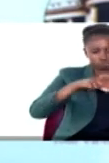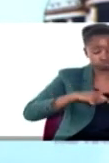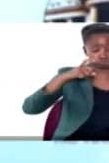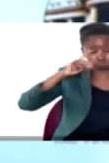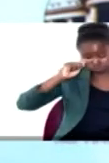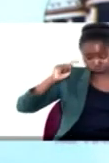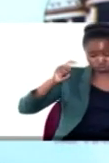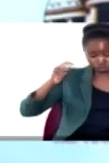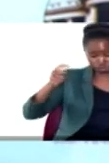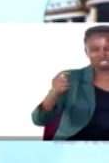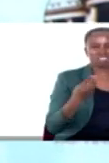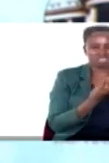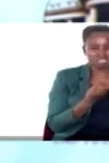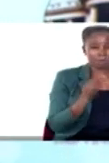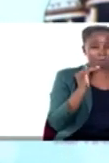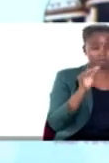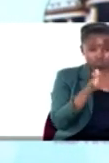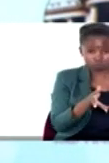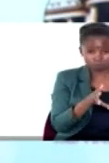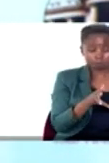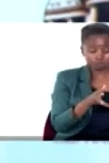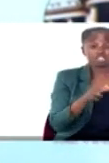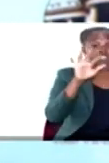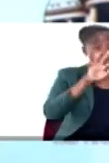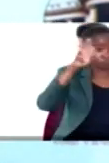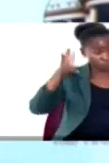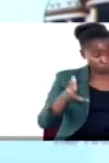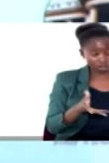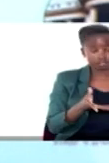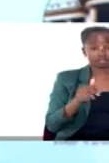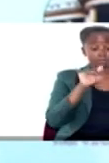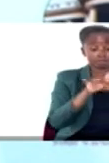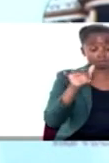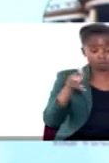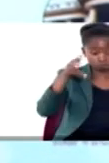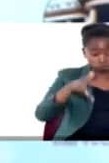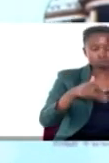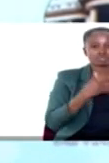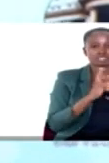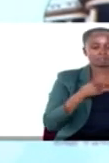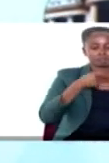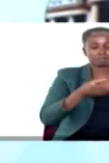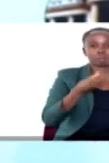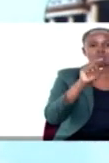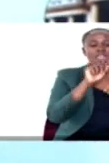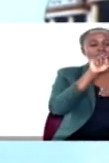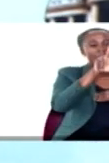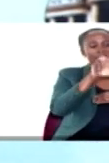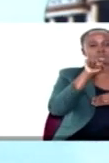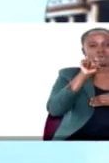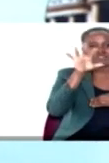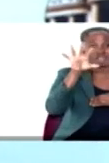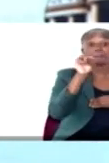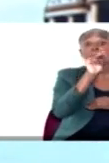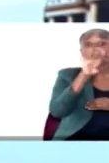world. The world population will reach 8.5 billion in